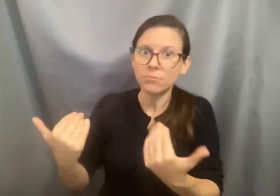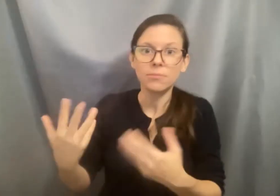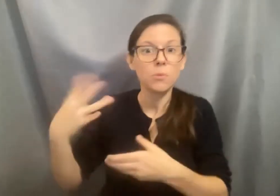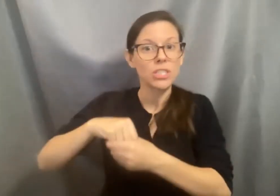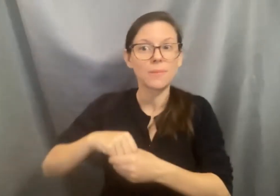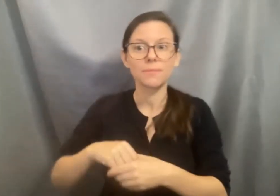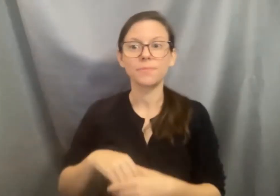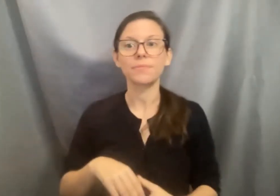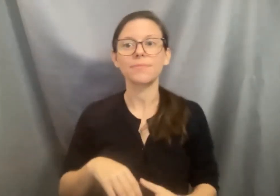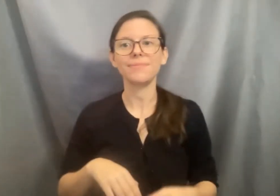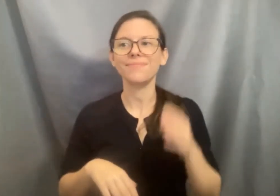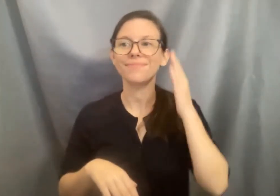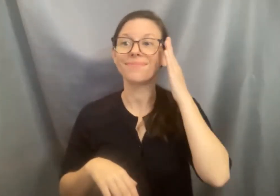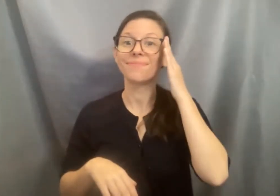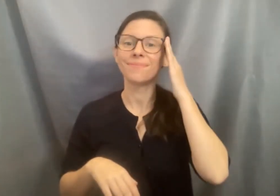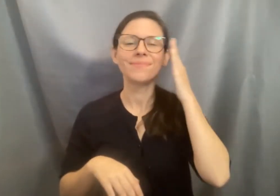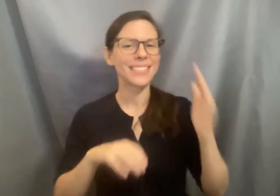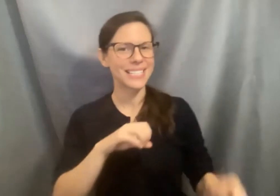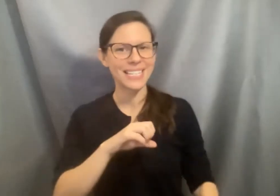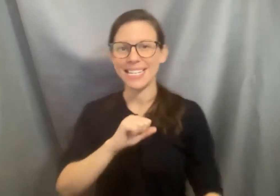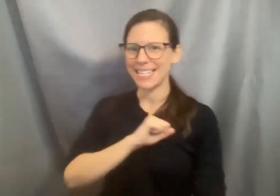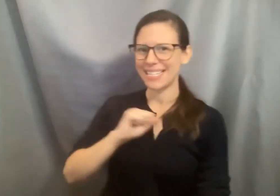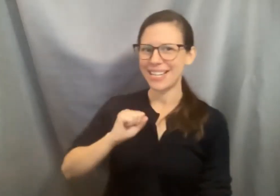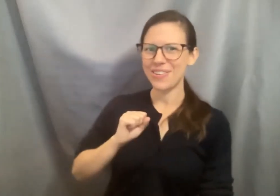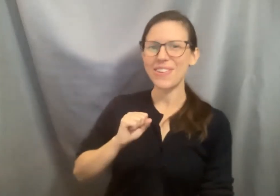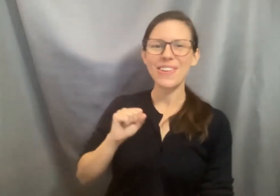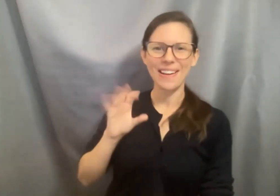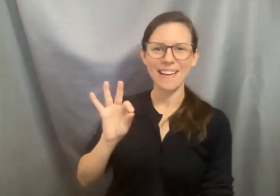Right. Excellent point. Thank you. Thank you, our fearless leader.